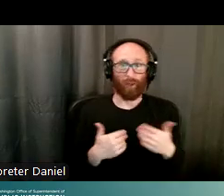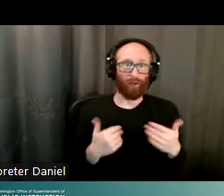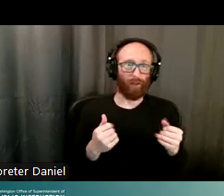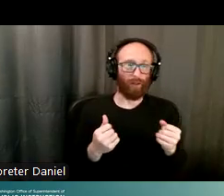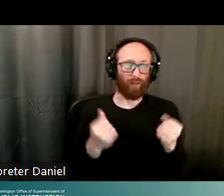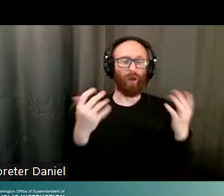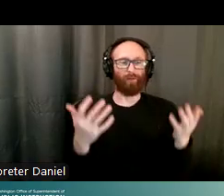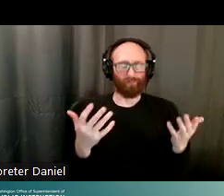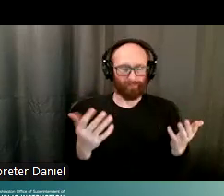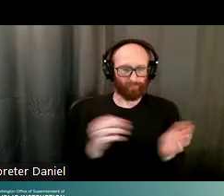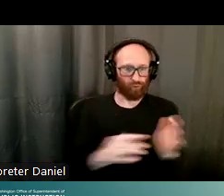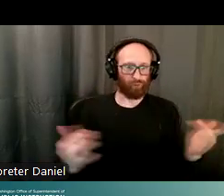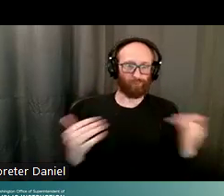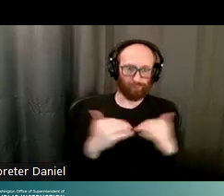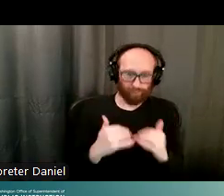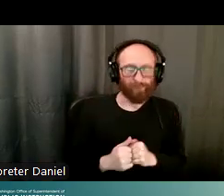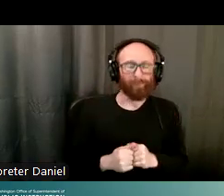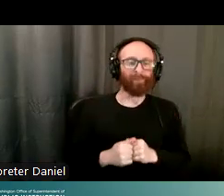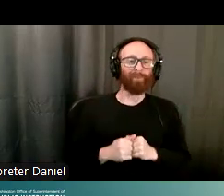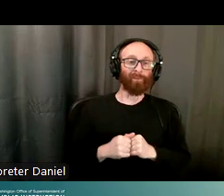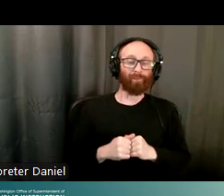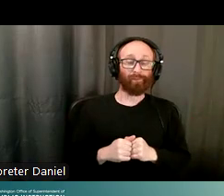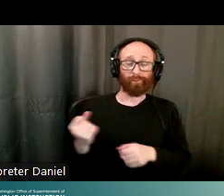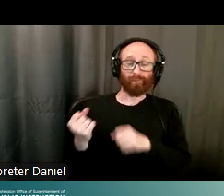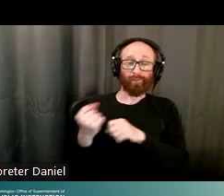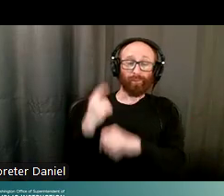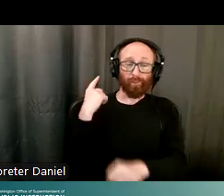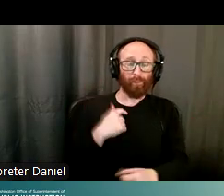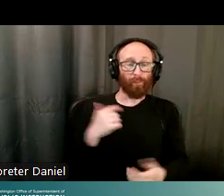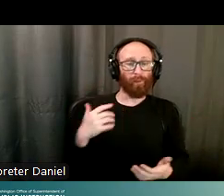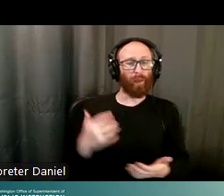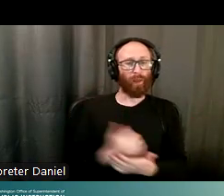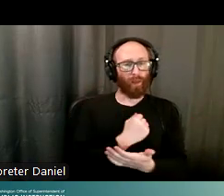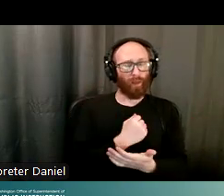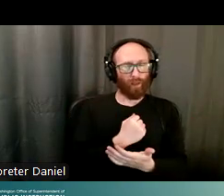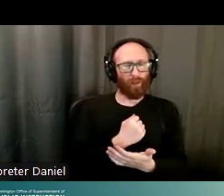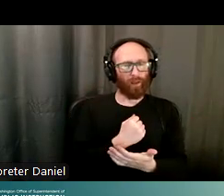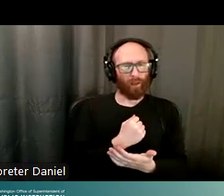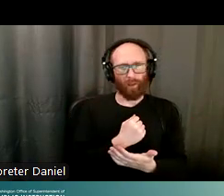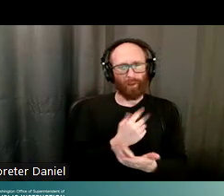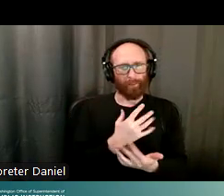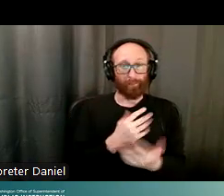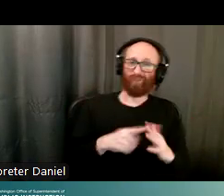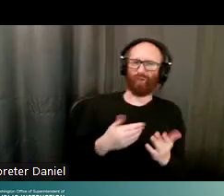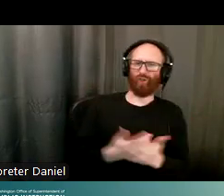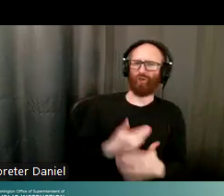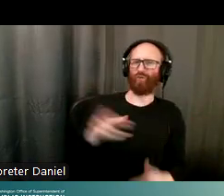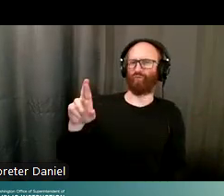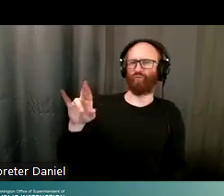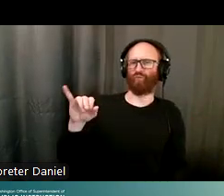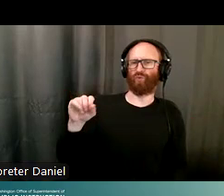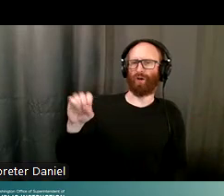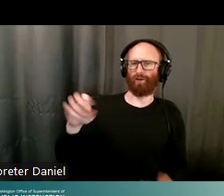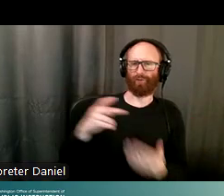And then last year, I had an opportunity we started a new RISE program here at Tumwater Middle